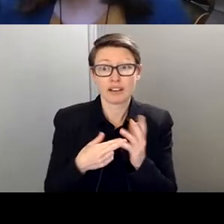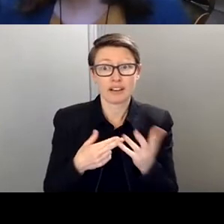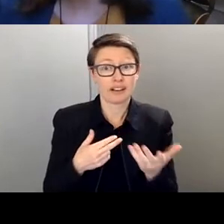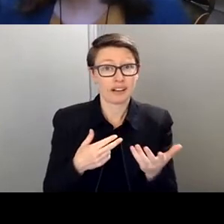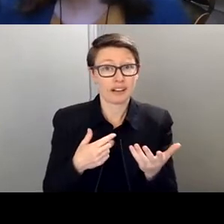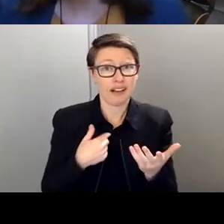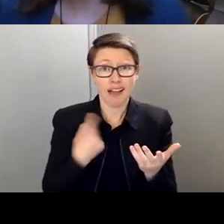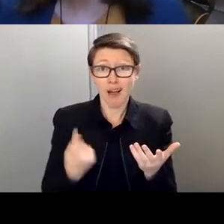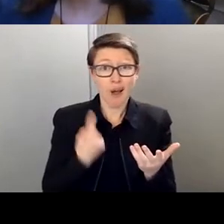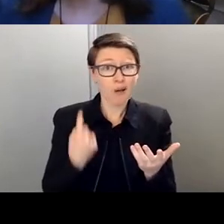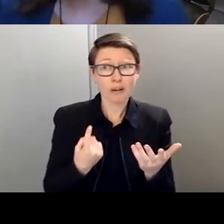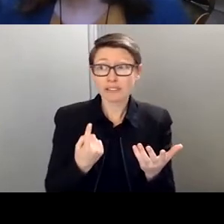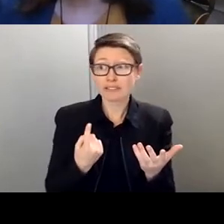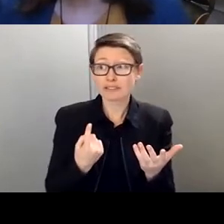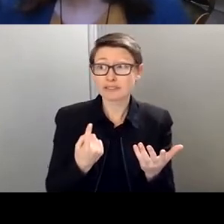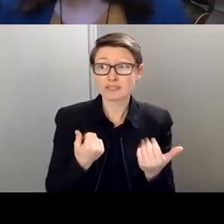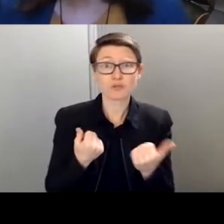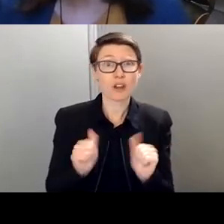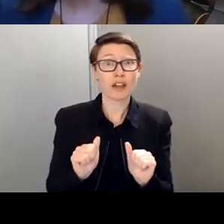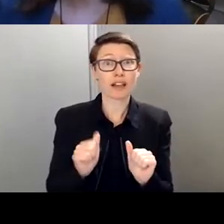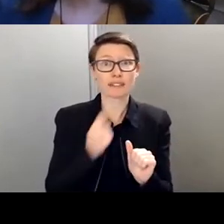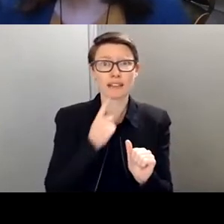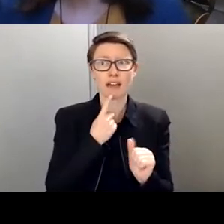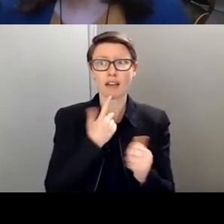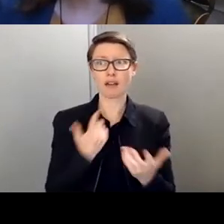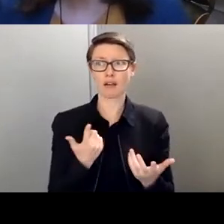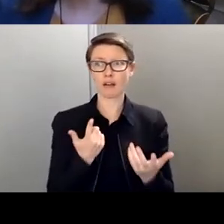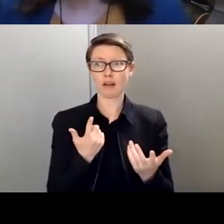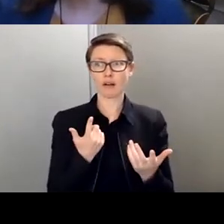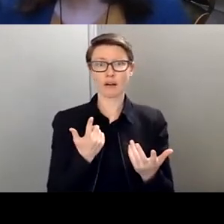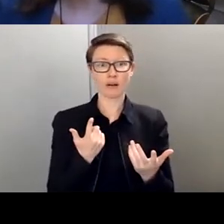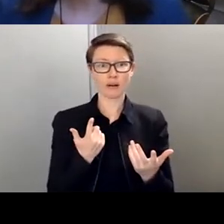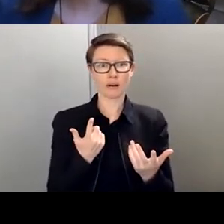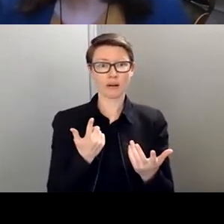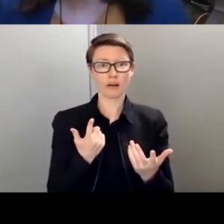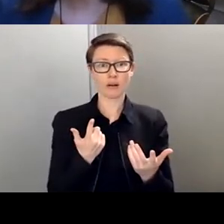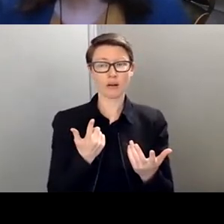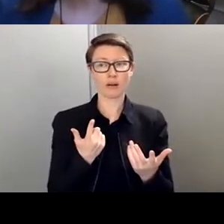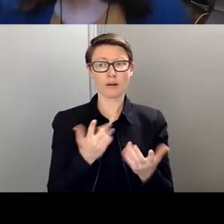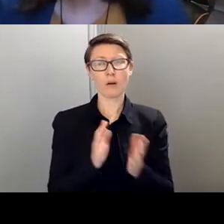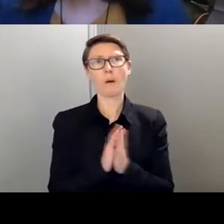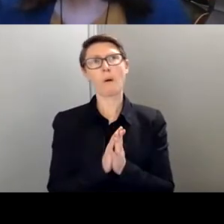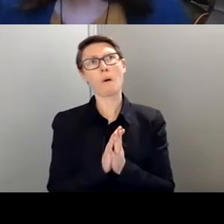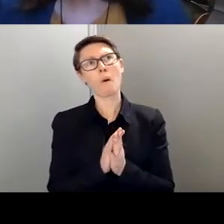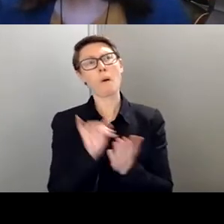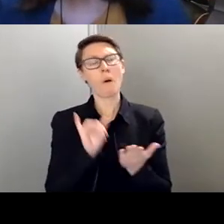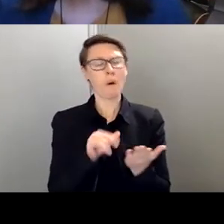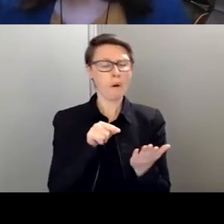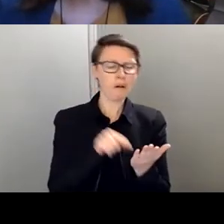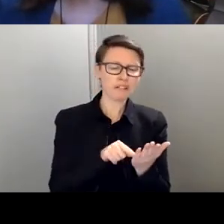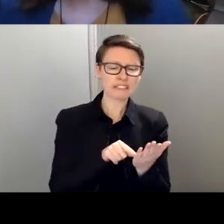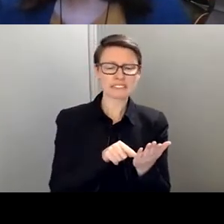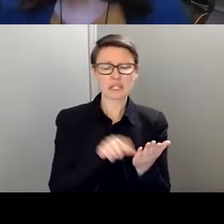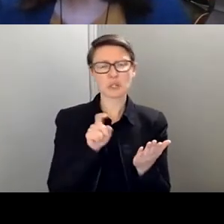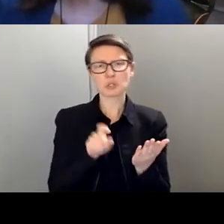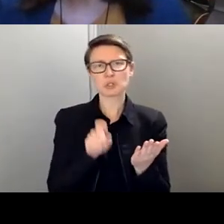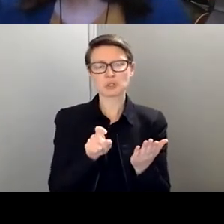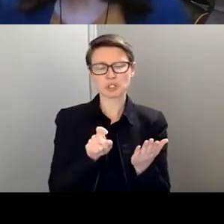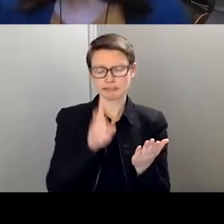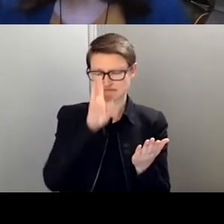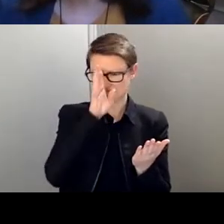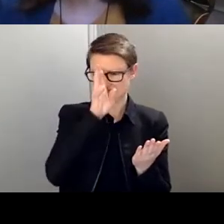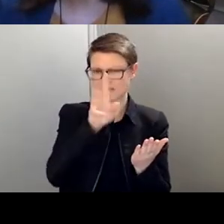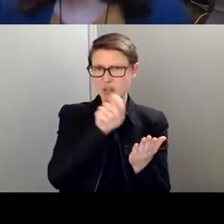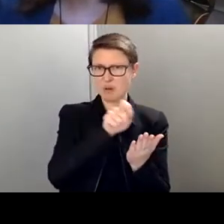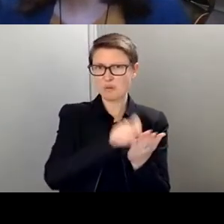is say, we don't have to look at this as let's write a character that has these disabilities. Why don't